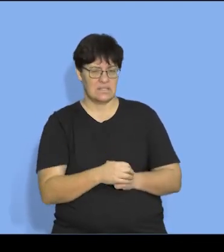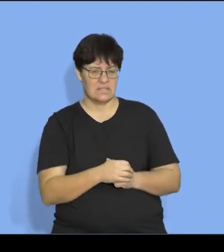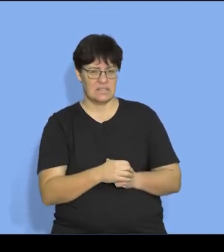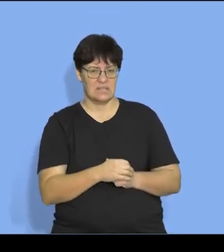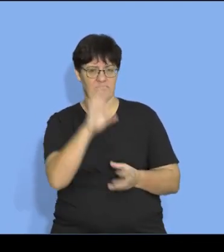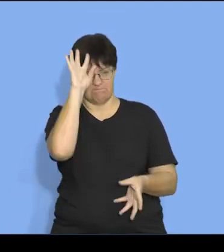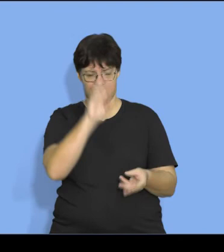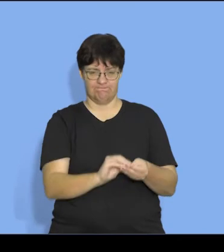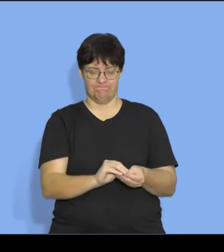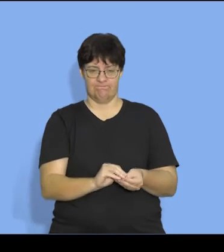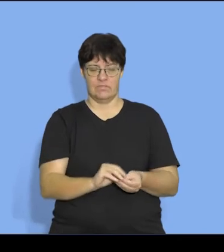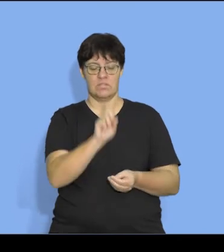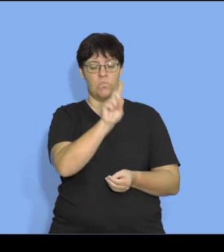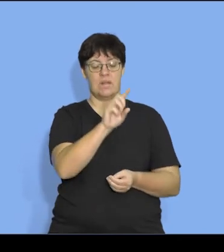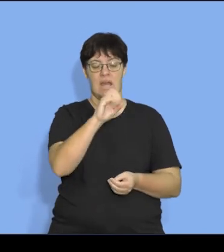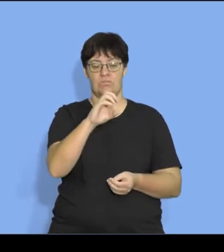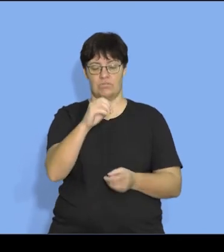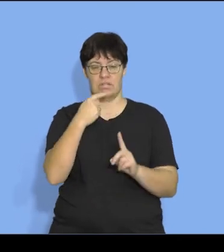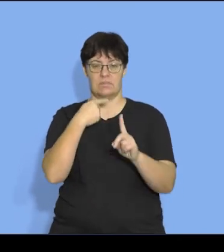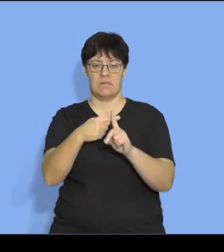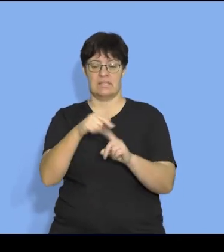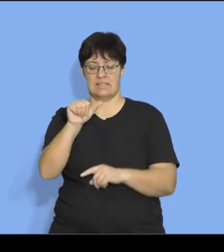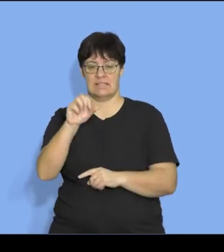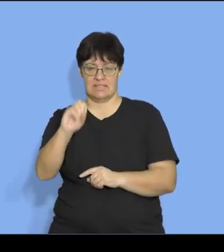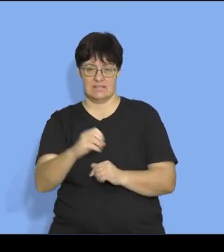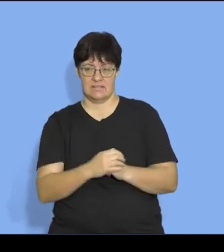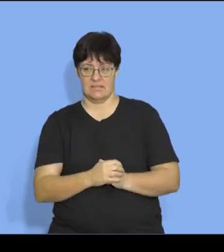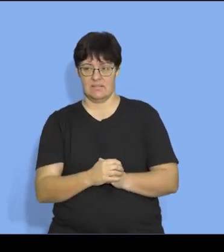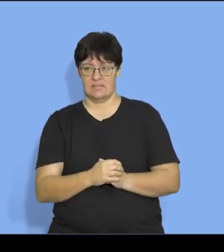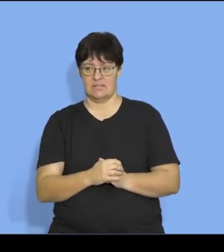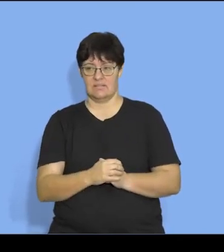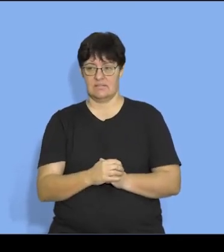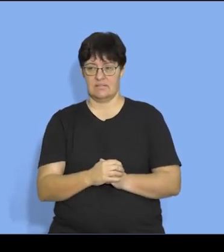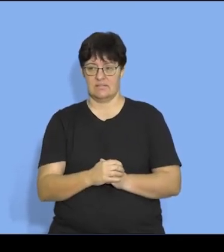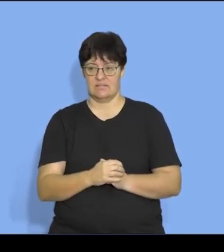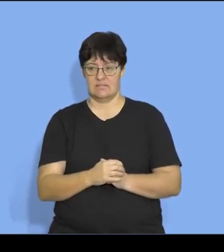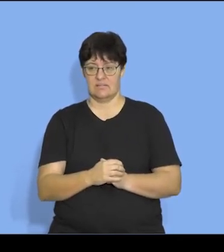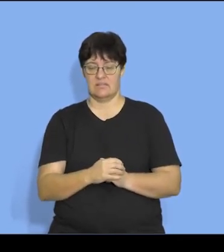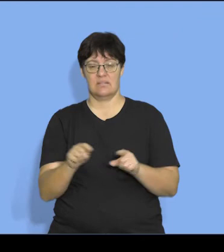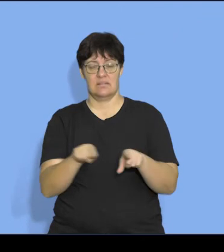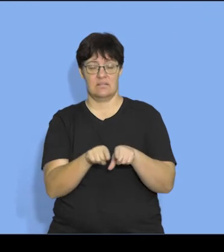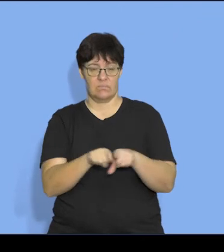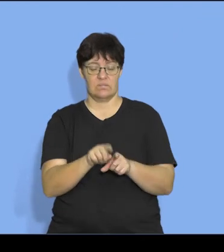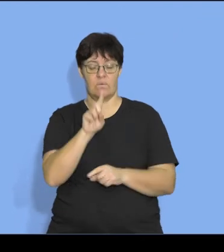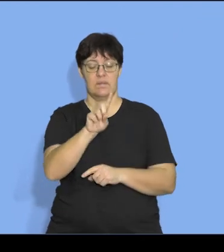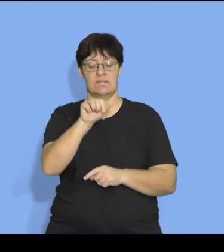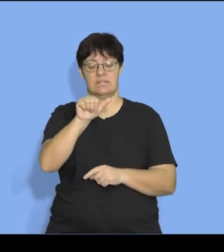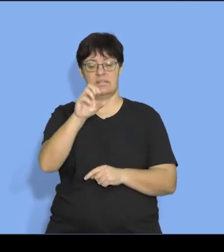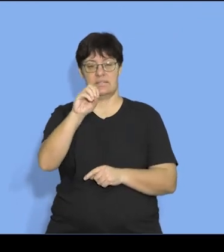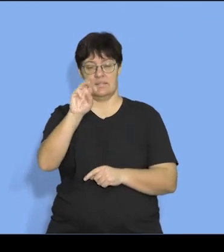add everything together. So I'm going to go 100 plus 60,